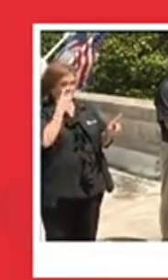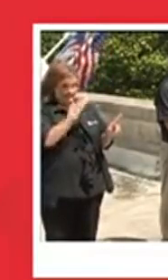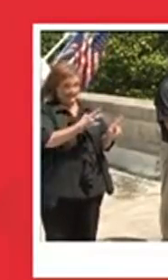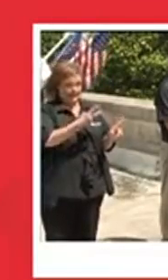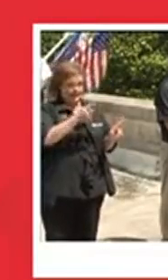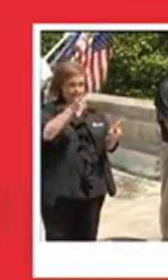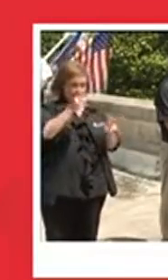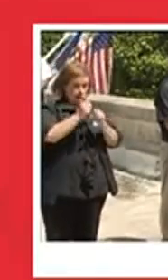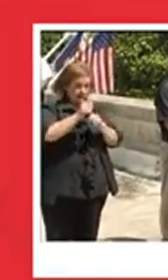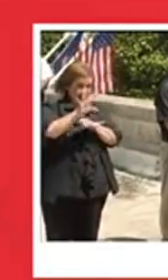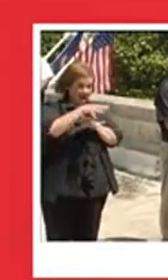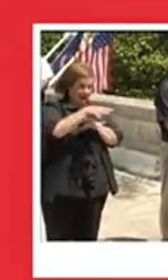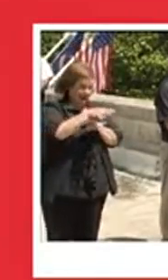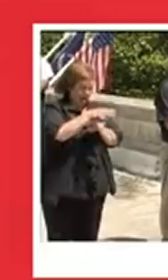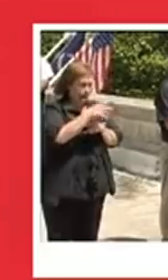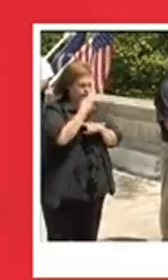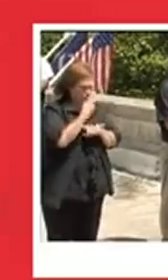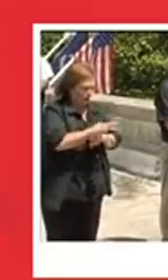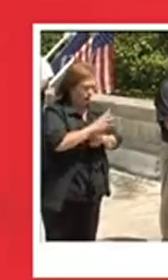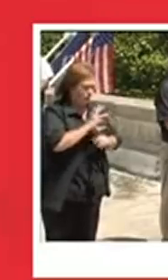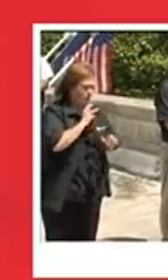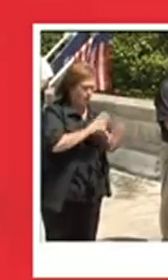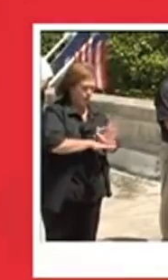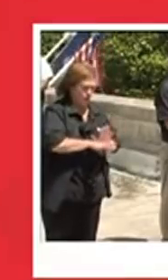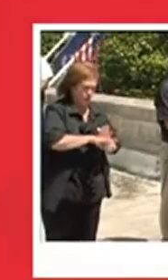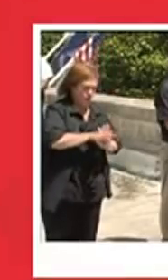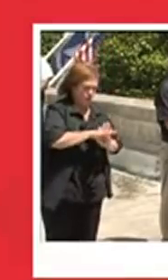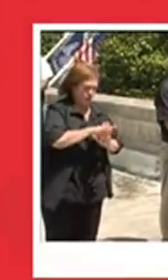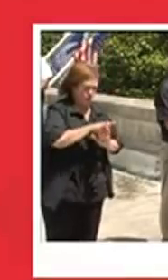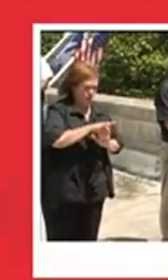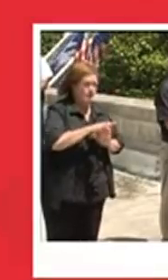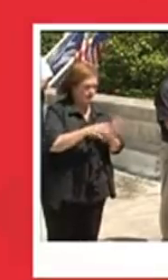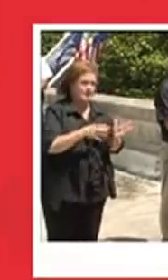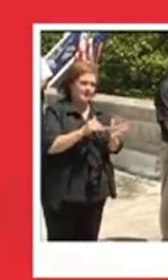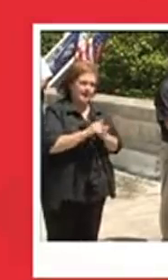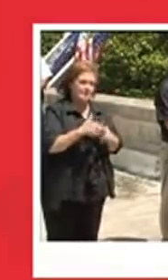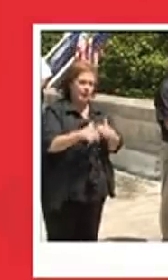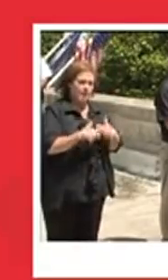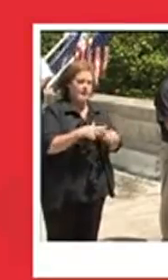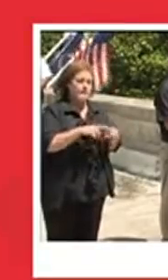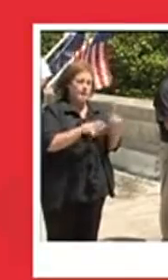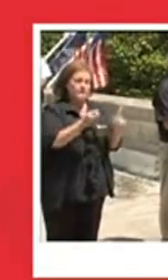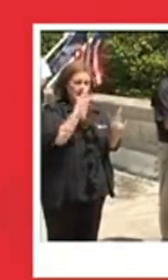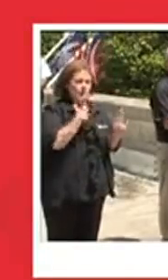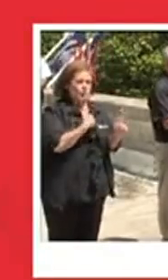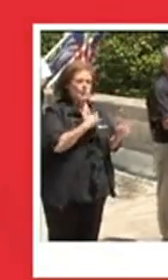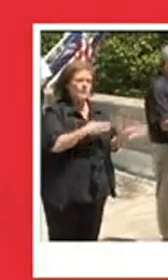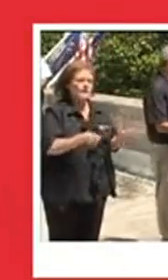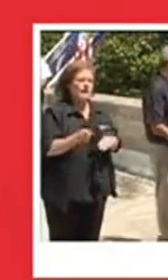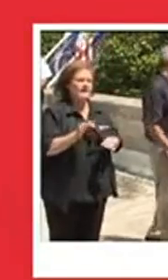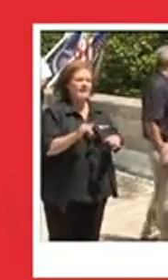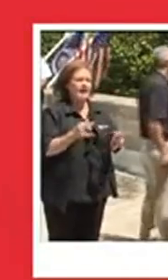comes down, the intensity of it, you know, that has an impact. But we're prepared.